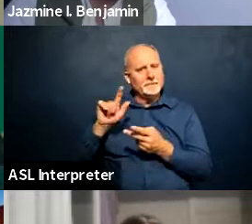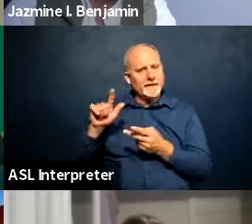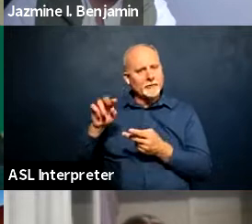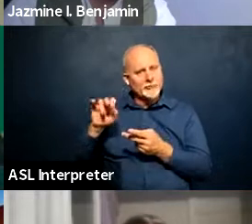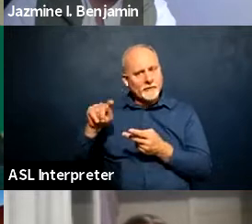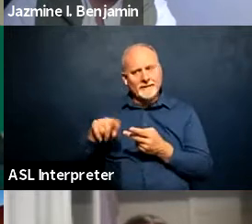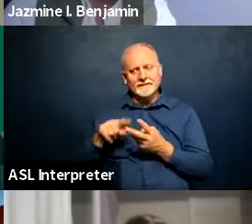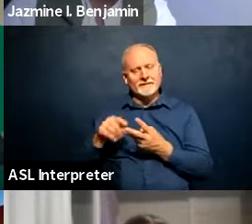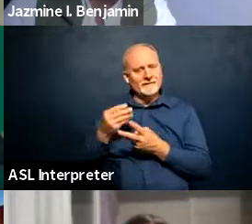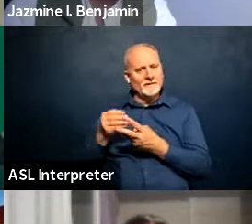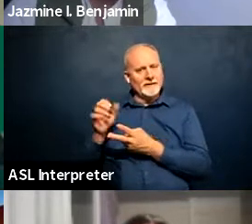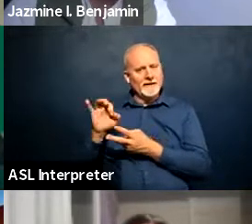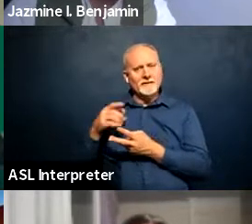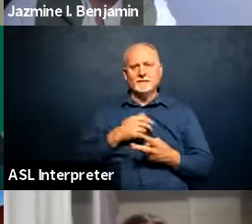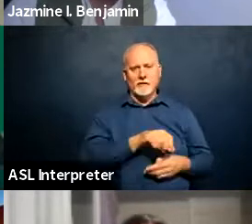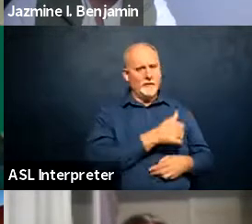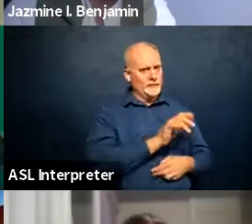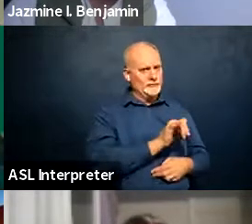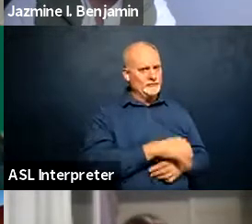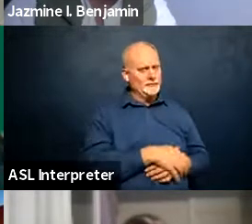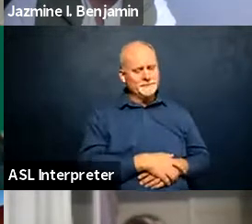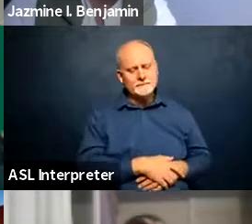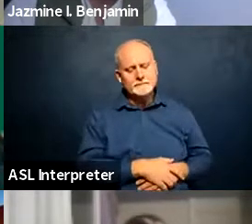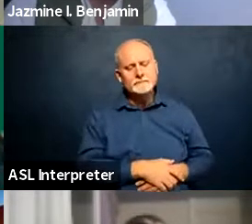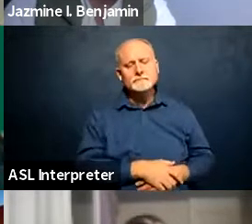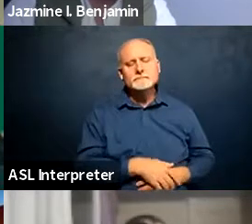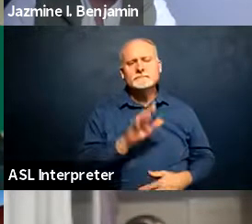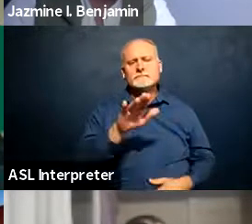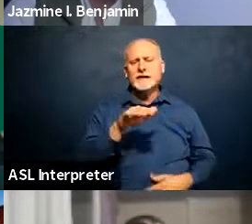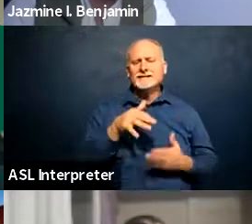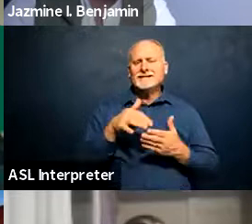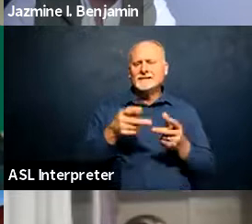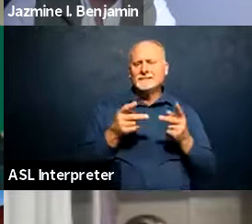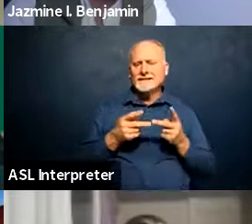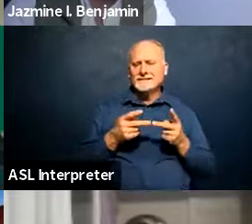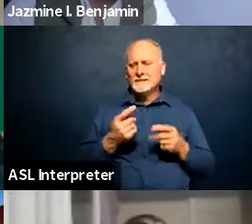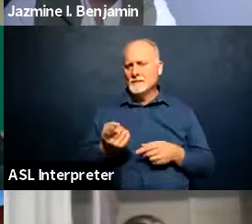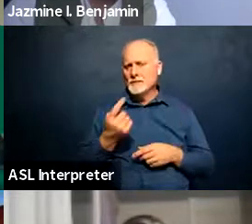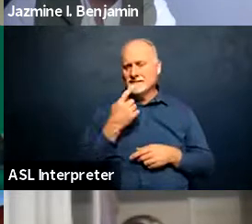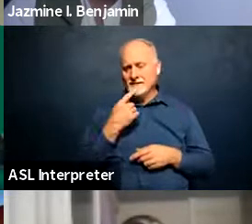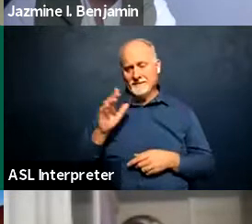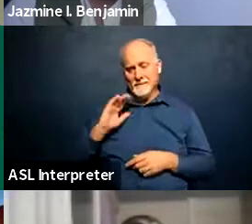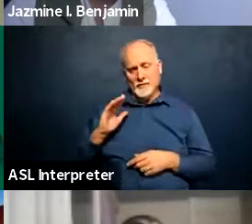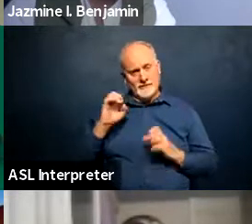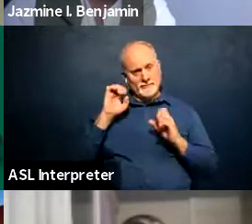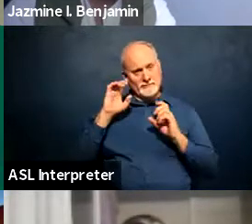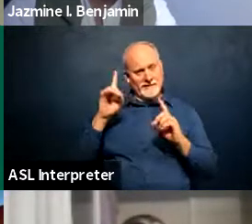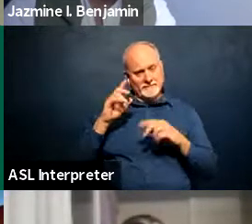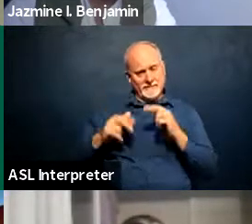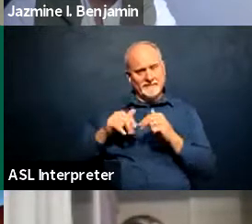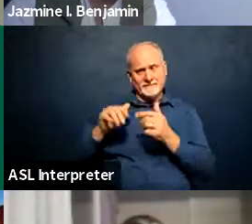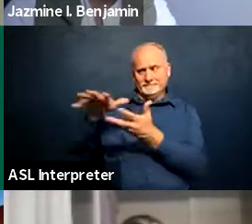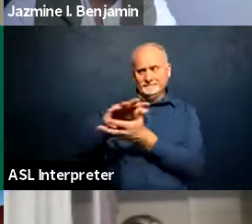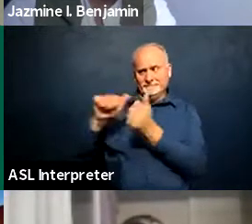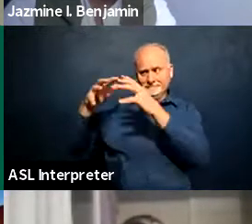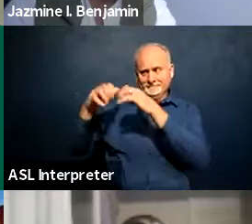aid. We've had several questions about study spaces. One was said, with the former education building being demolished,